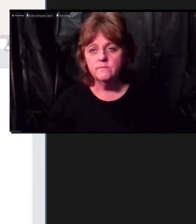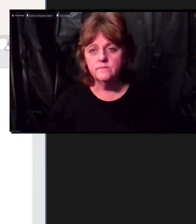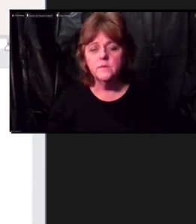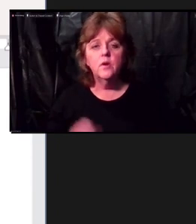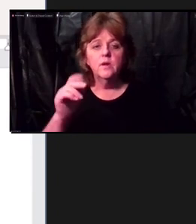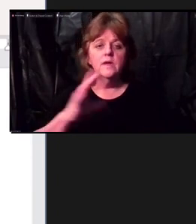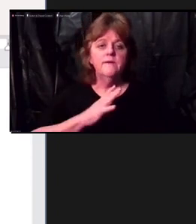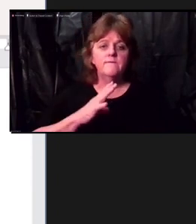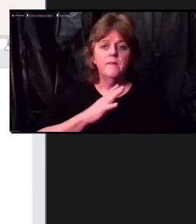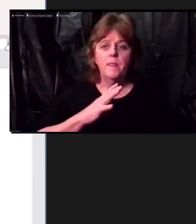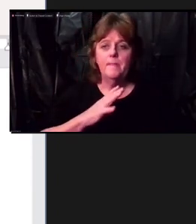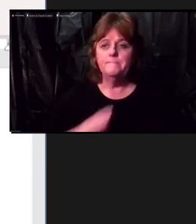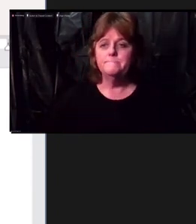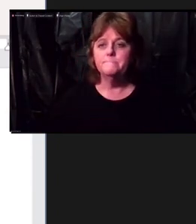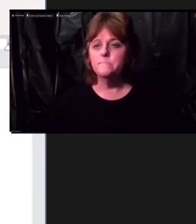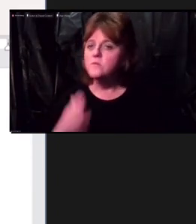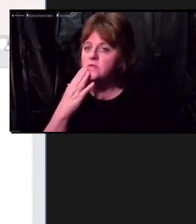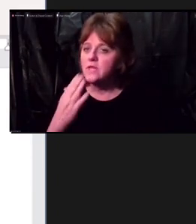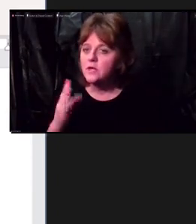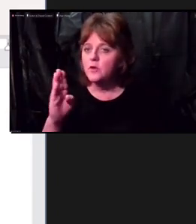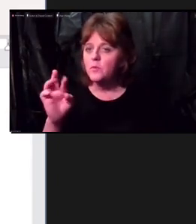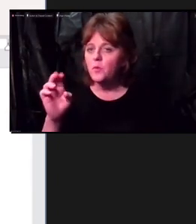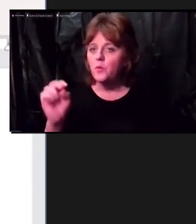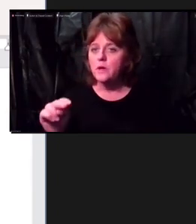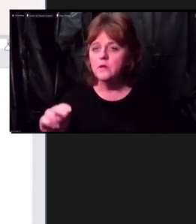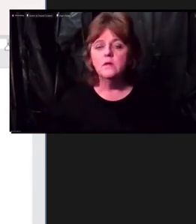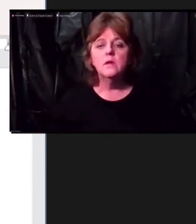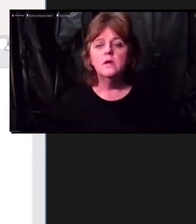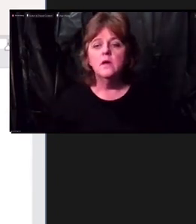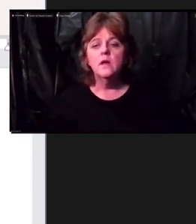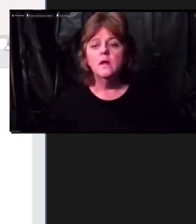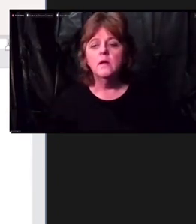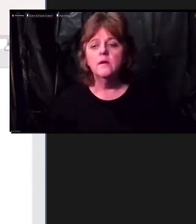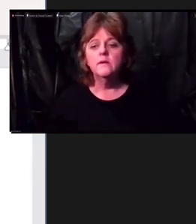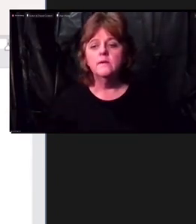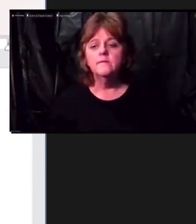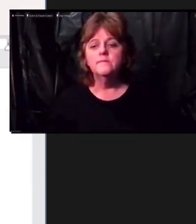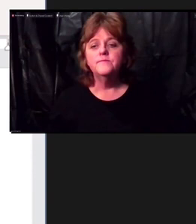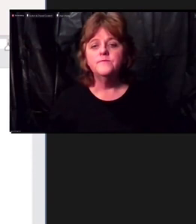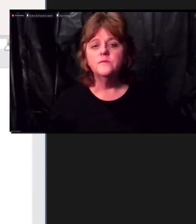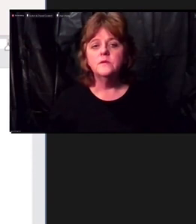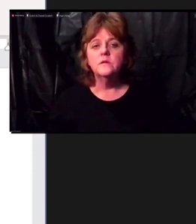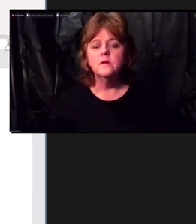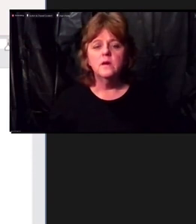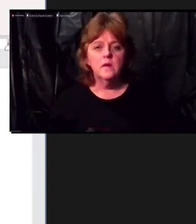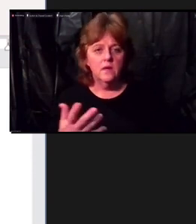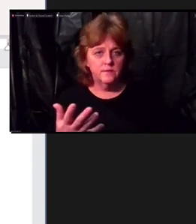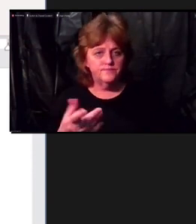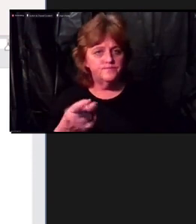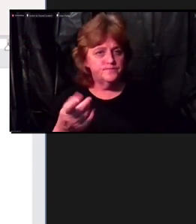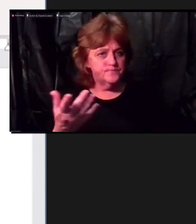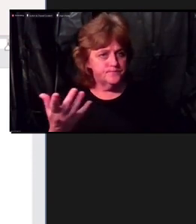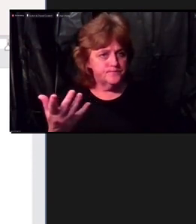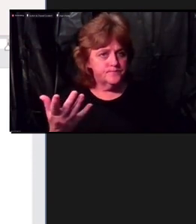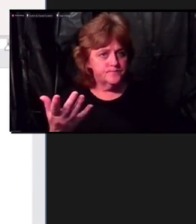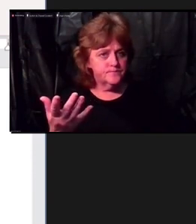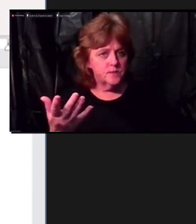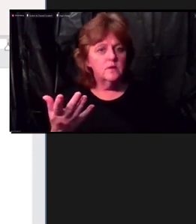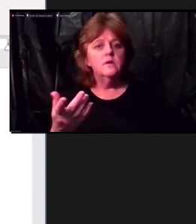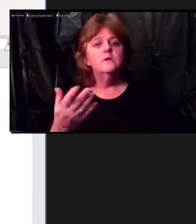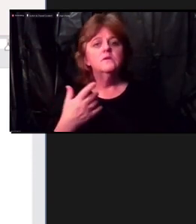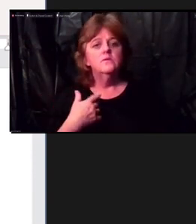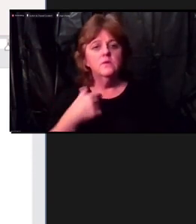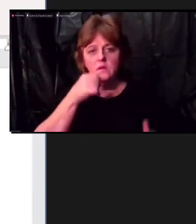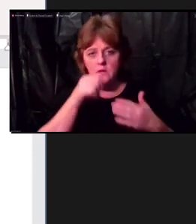All right. Thank you, Brian, for sharing that. All right. I see you got a